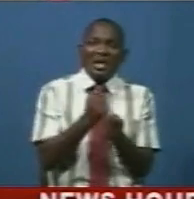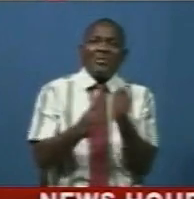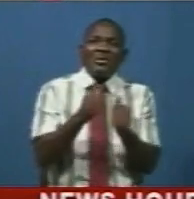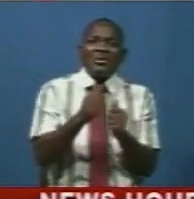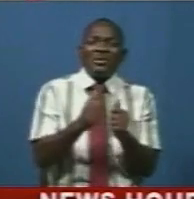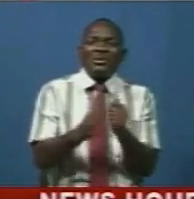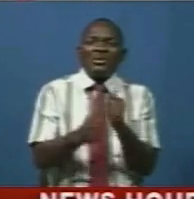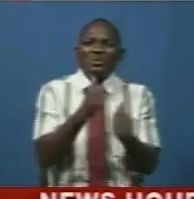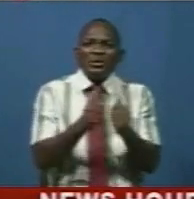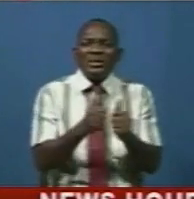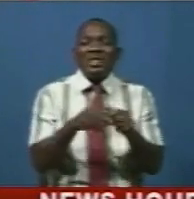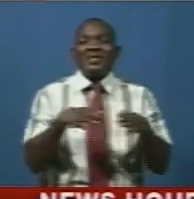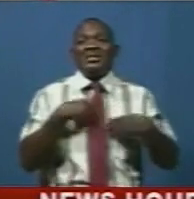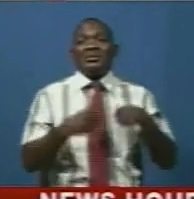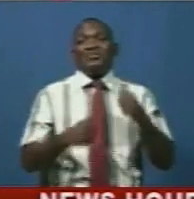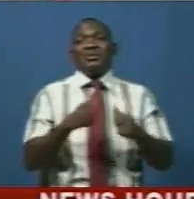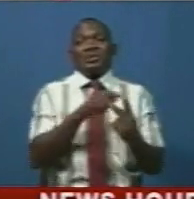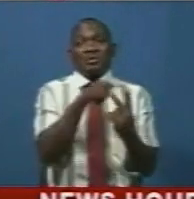place value on?